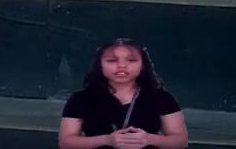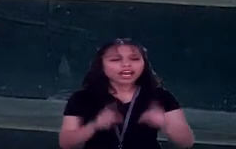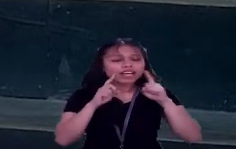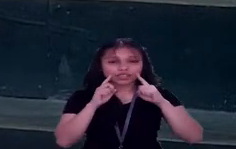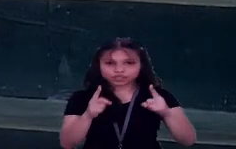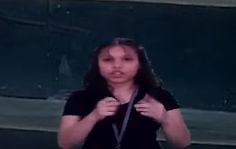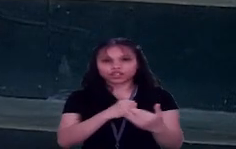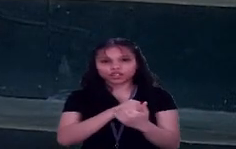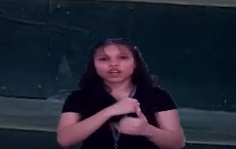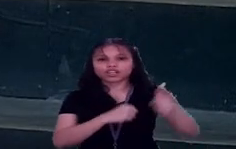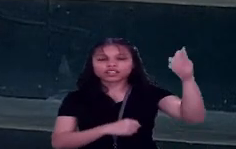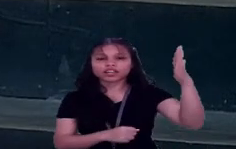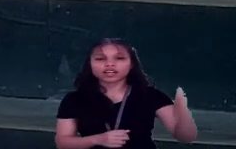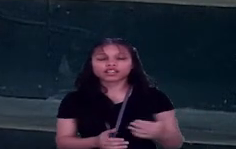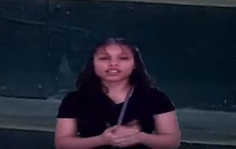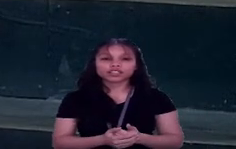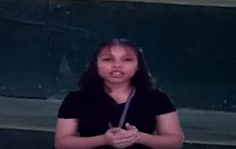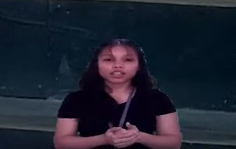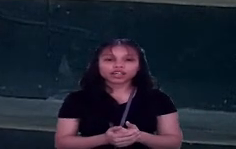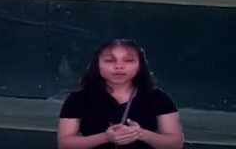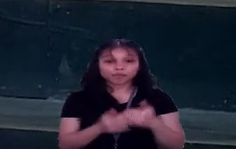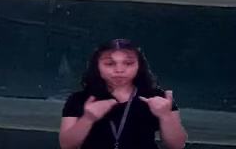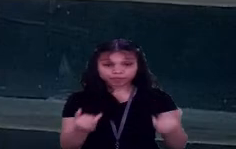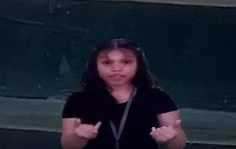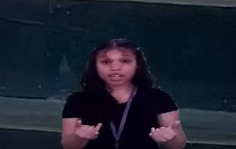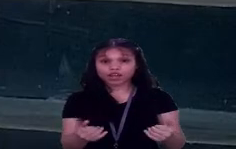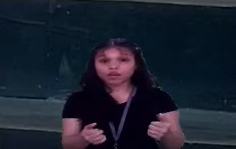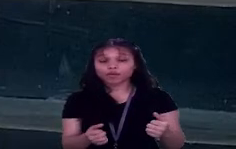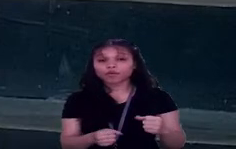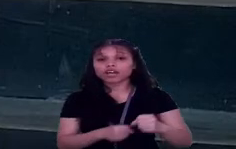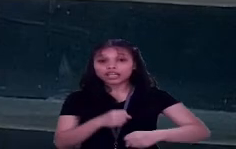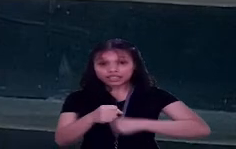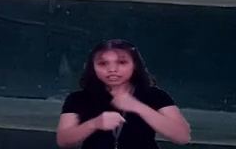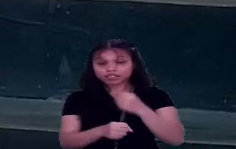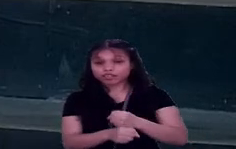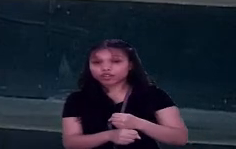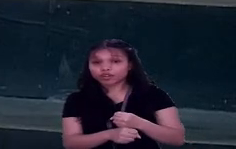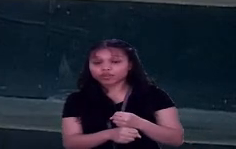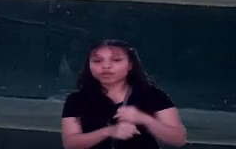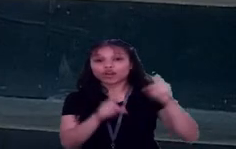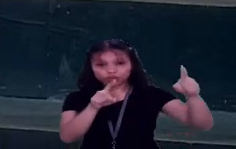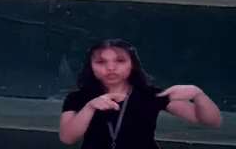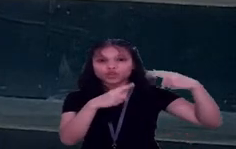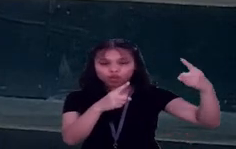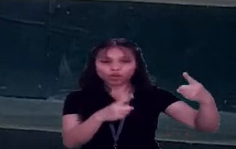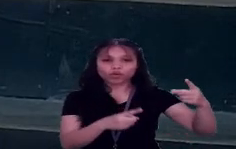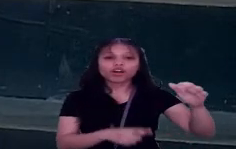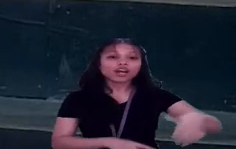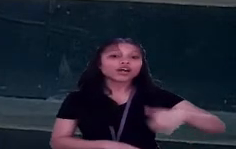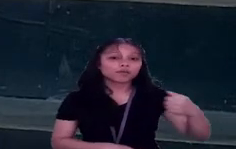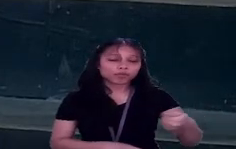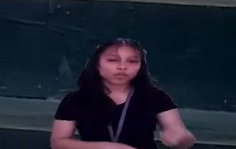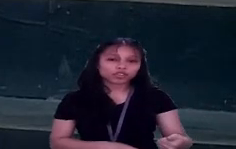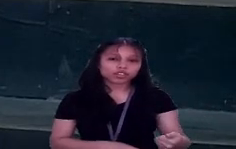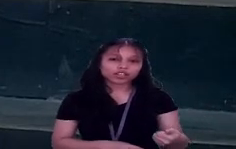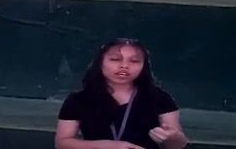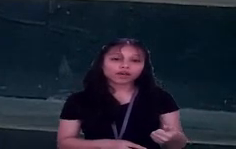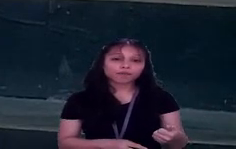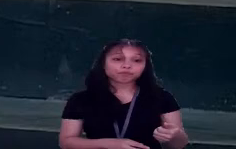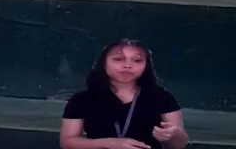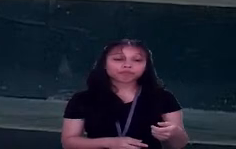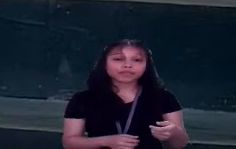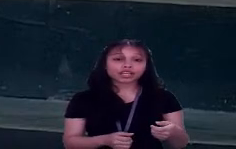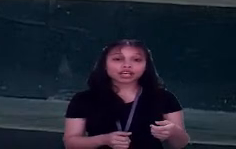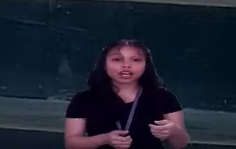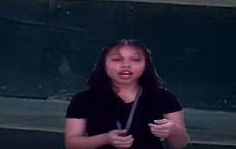answer to the call. And this coming June 25, we will go to the mission field in Cambodia. We already had our tickets,